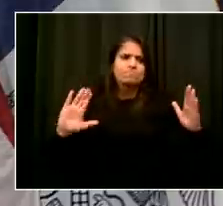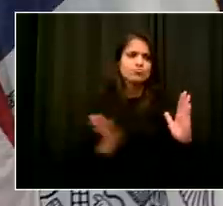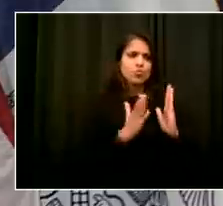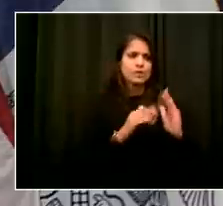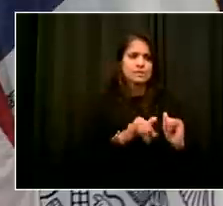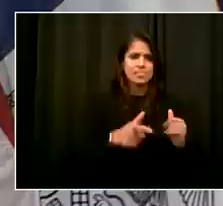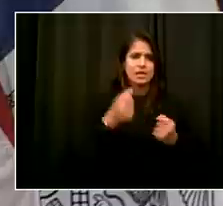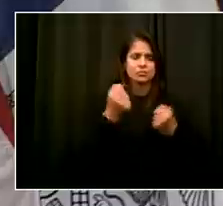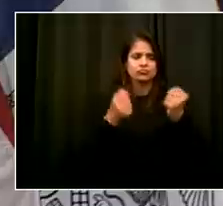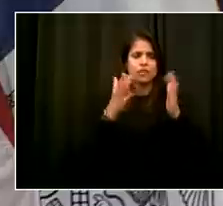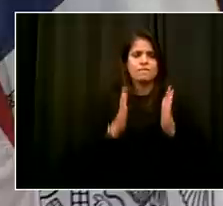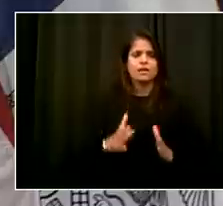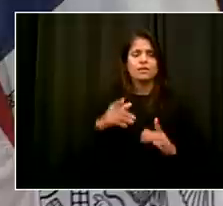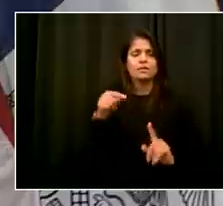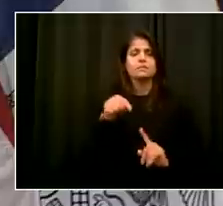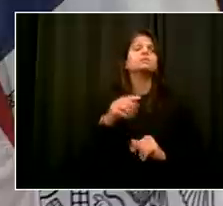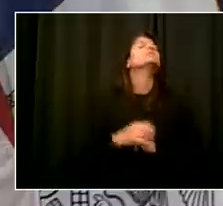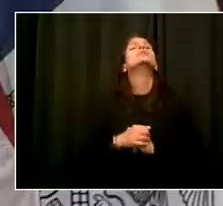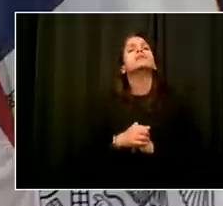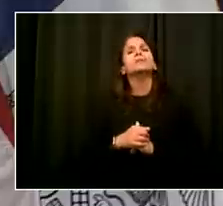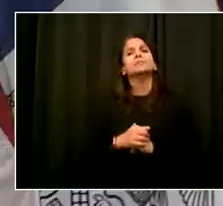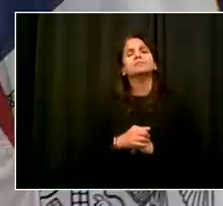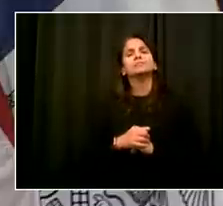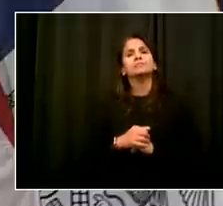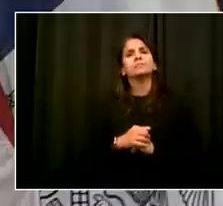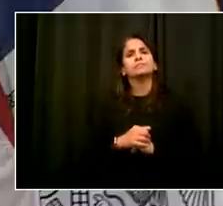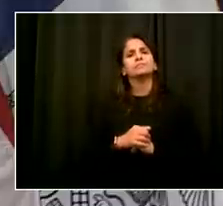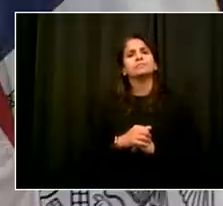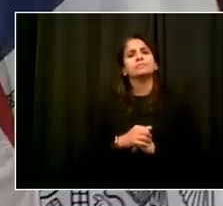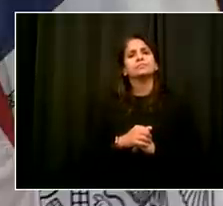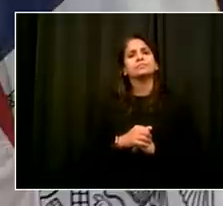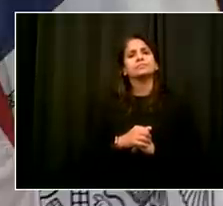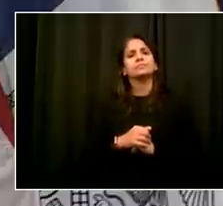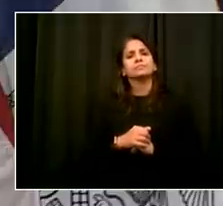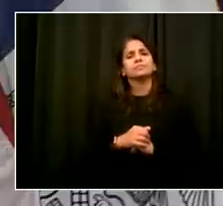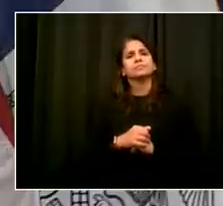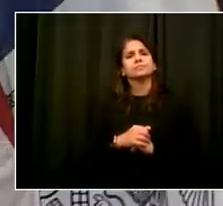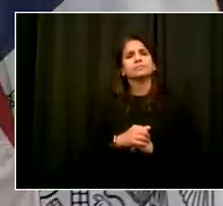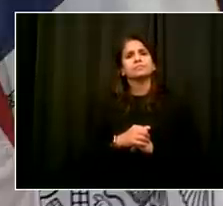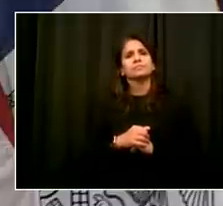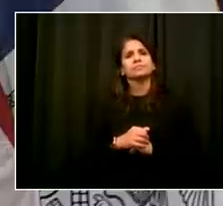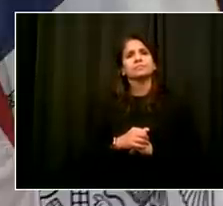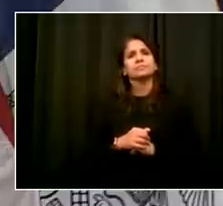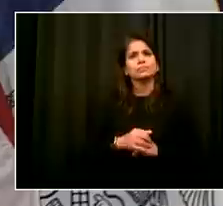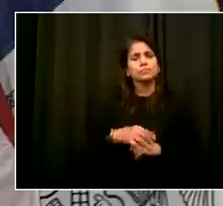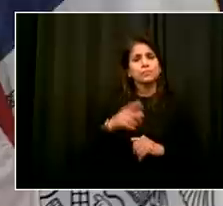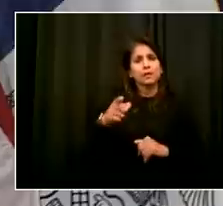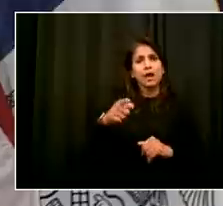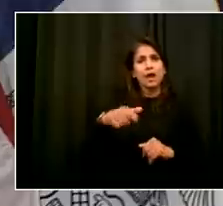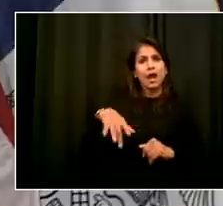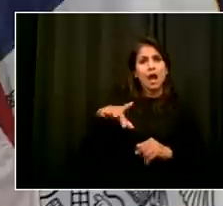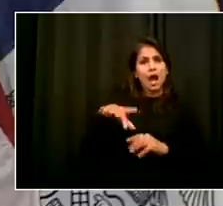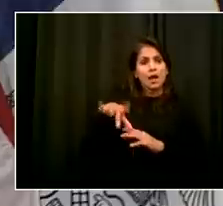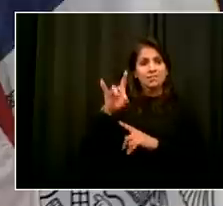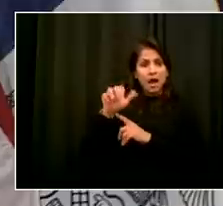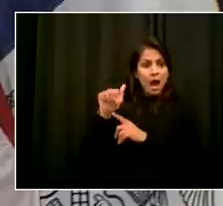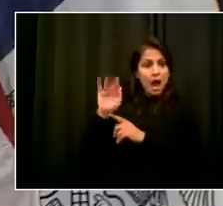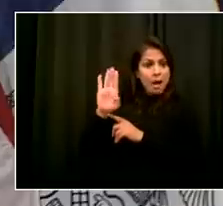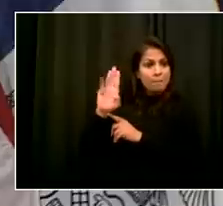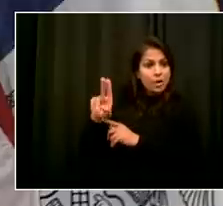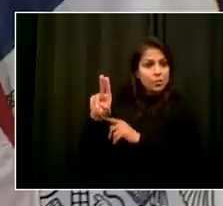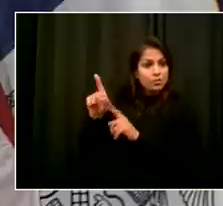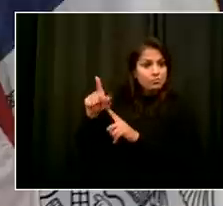up enforcement. I'm quite clear about that. Go ahead. Do you have Abu back? We're going to go back to Abu. Hi, how